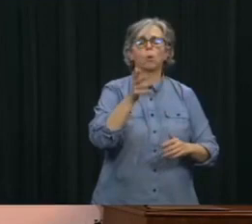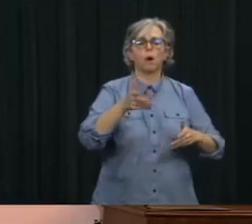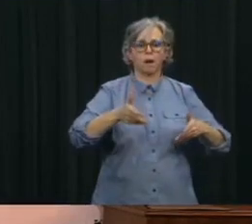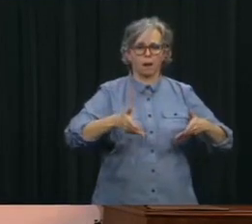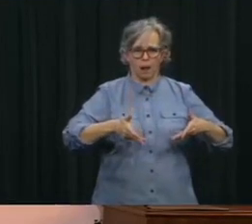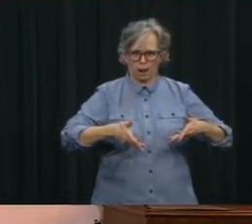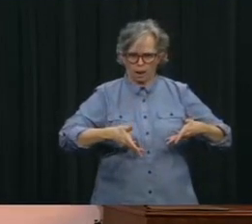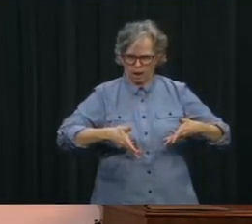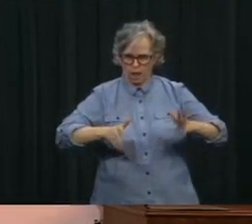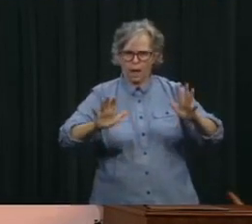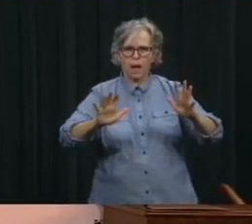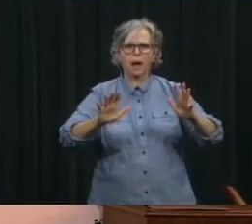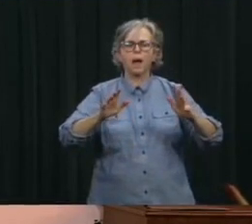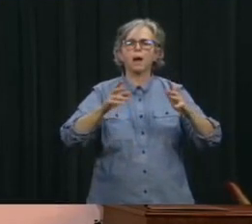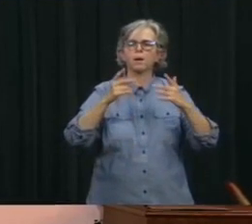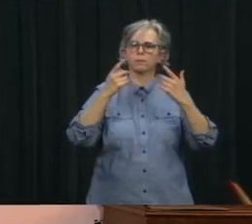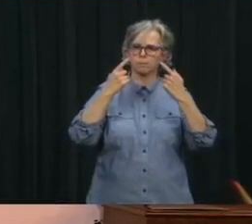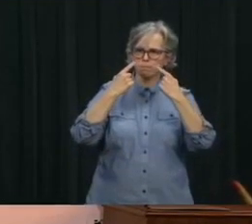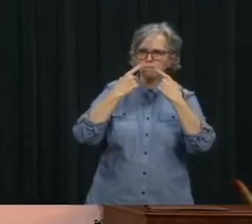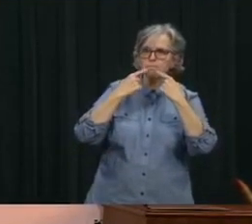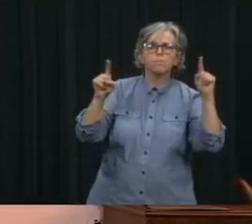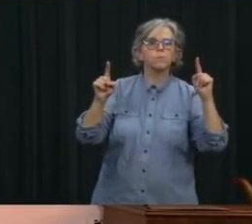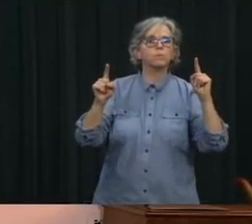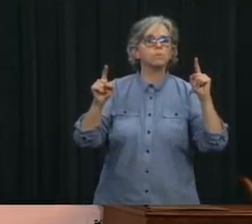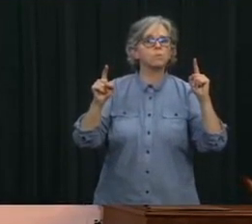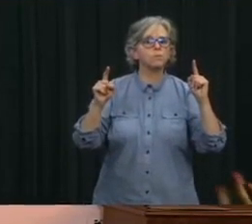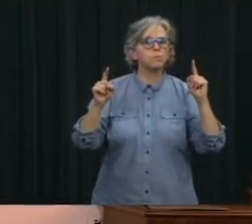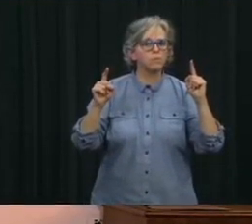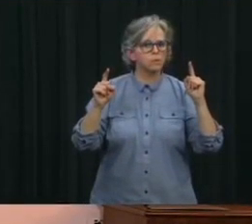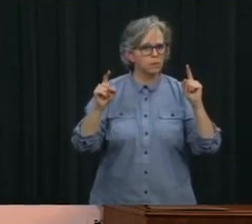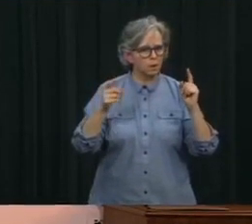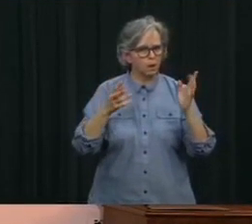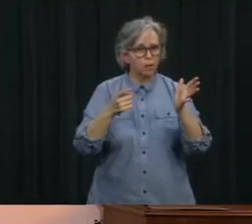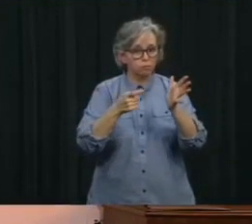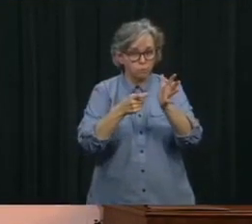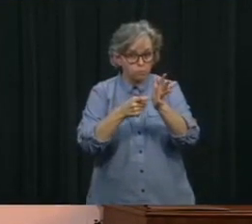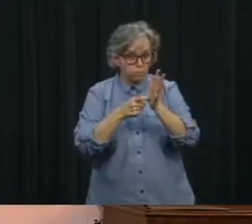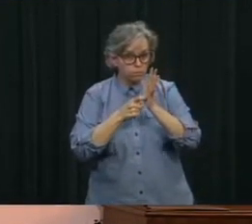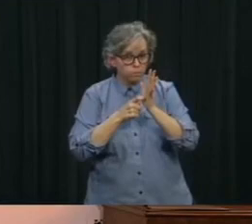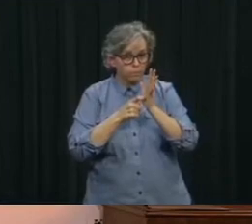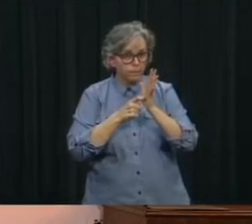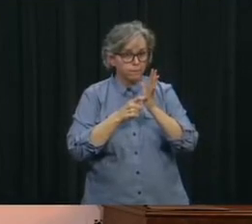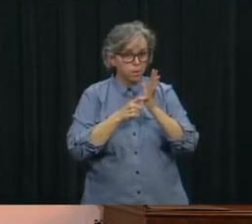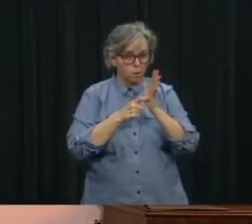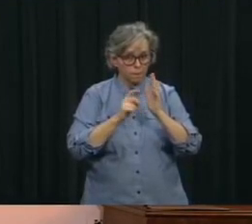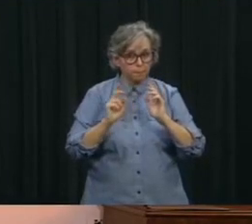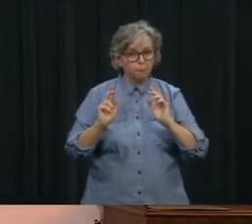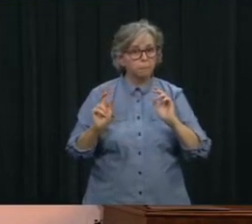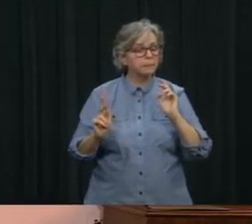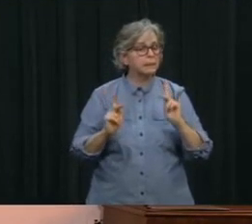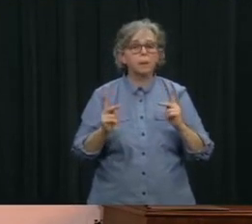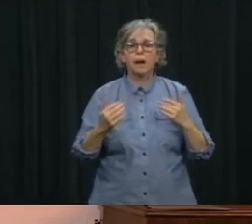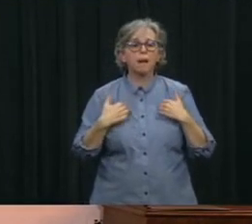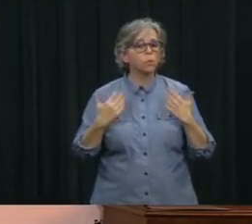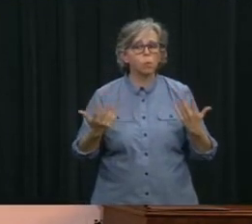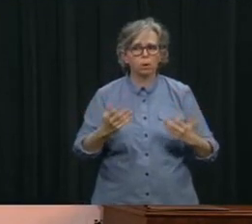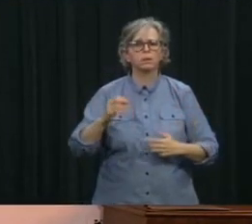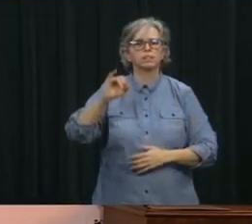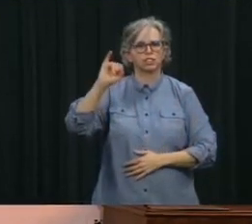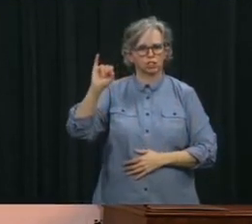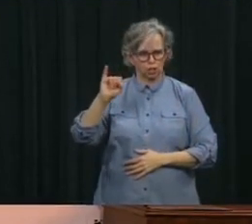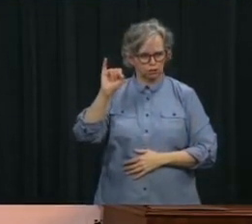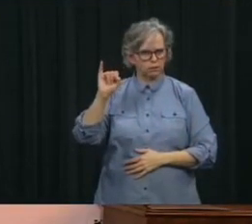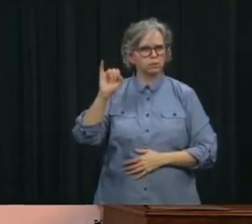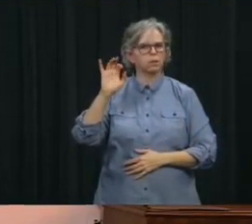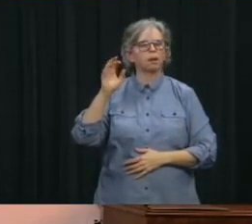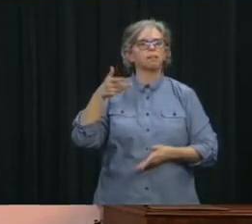issuing an order requirement for insurers in the state that would allow employers to take